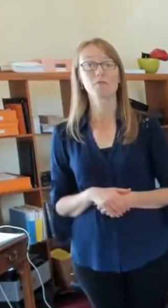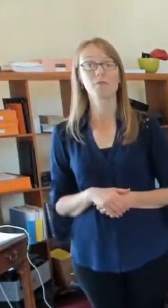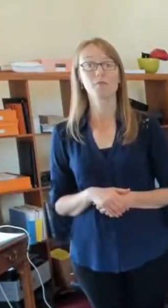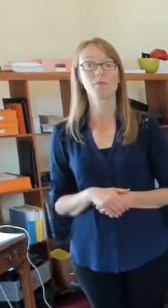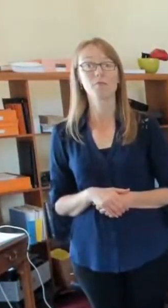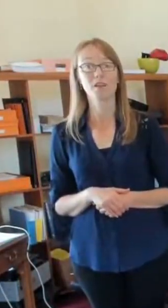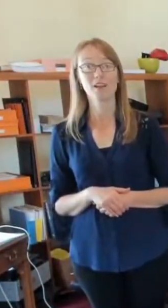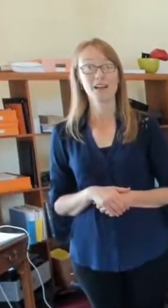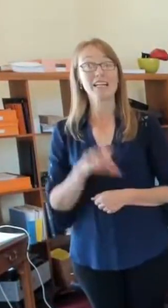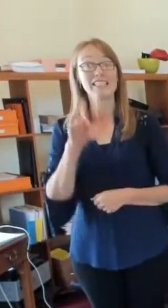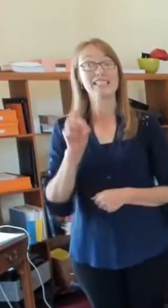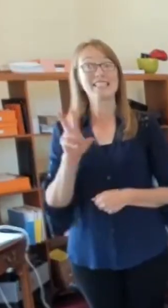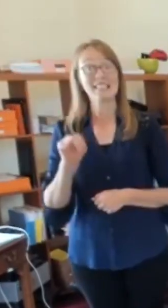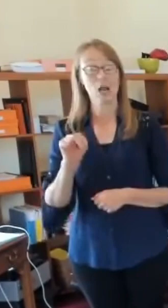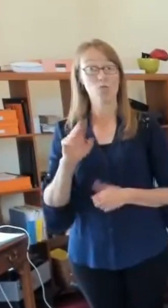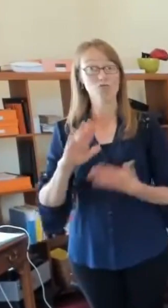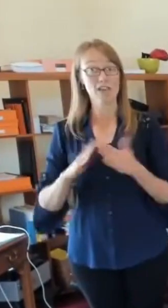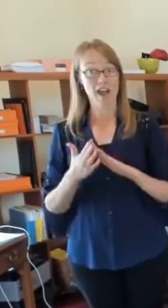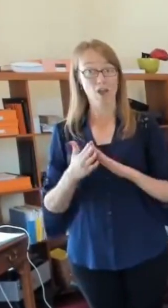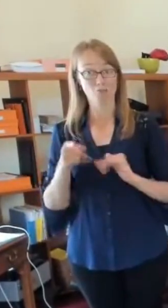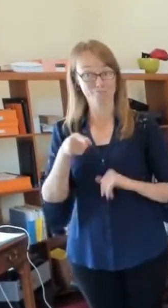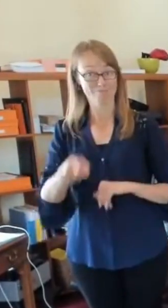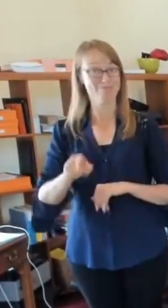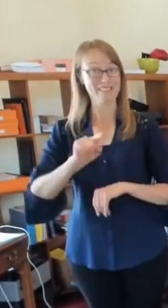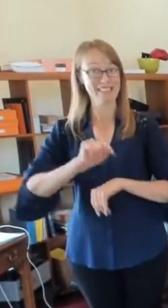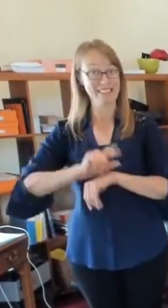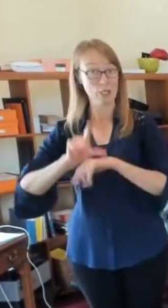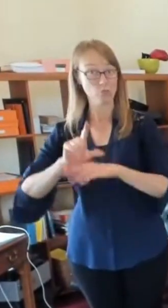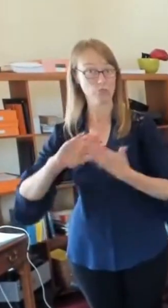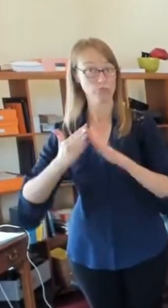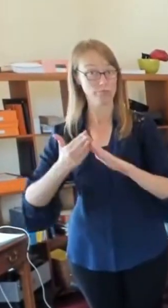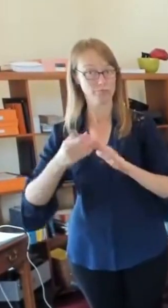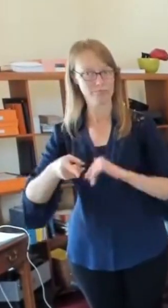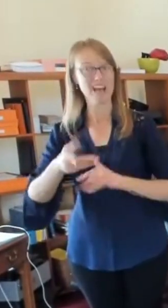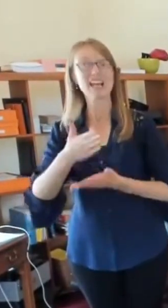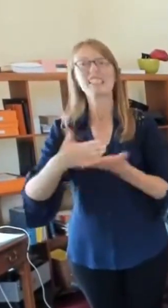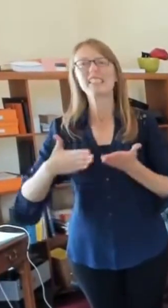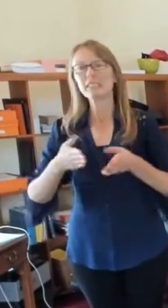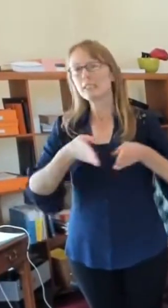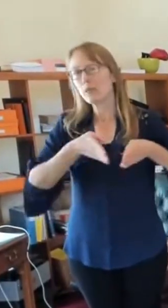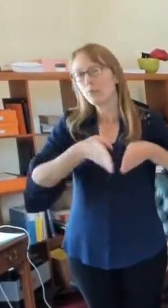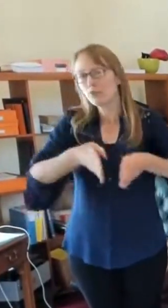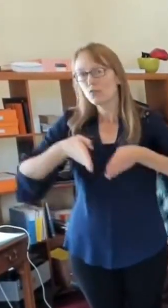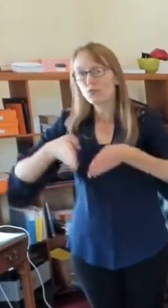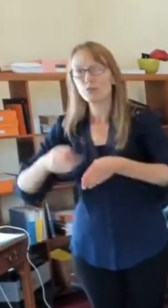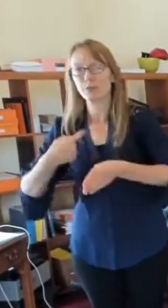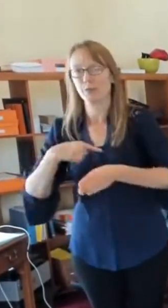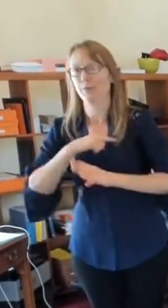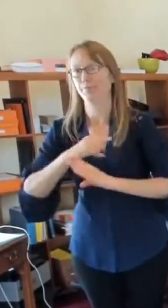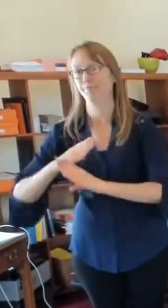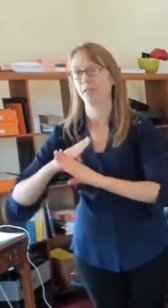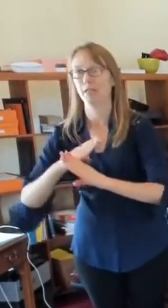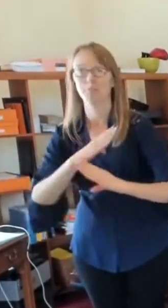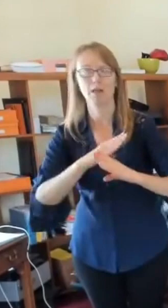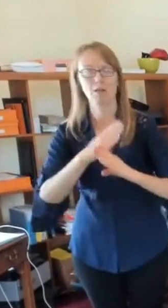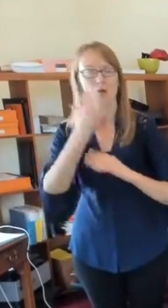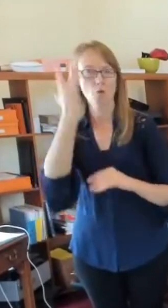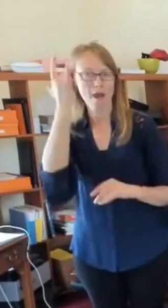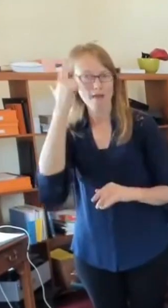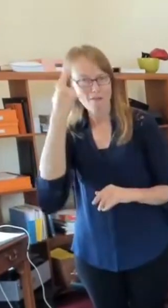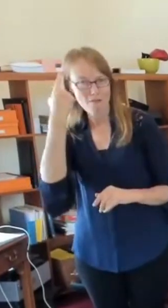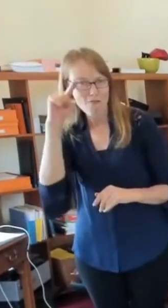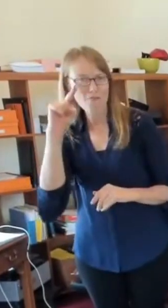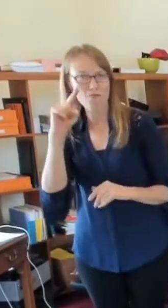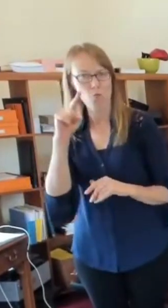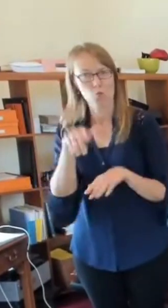downtown, you all know that we restricted a number of streets downtown to try to slow down traffic. We blocked a couple